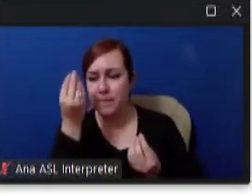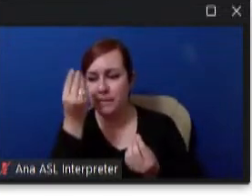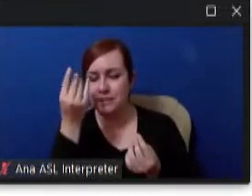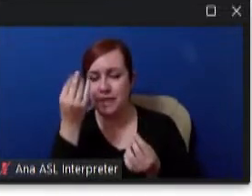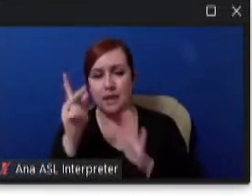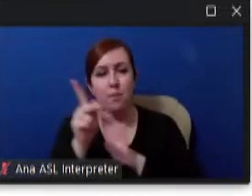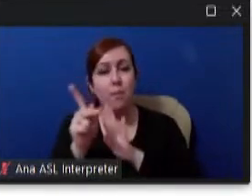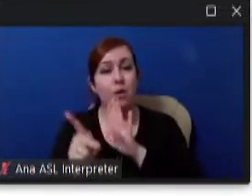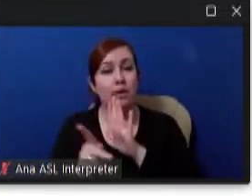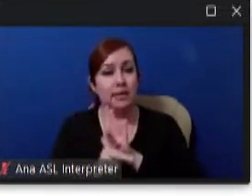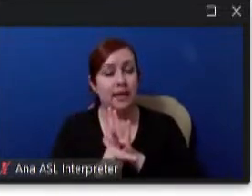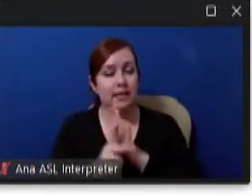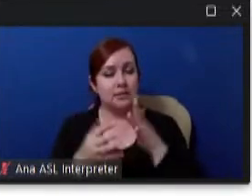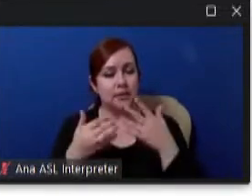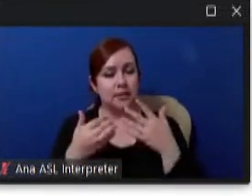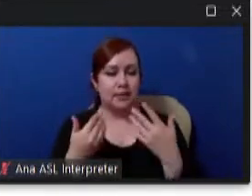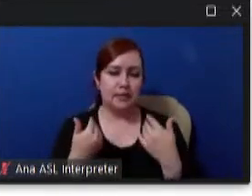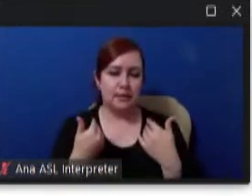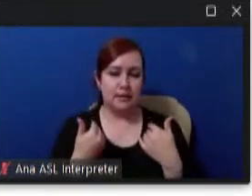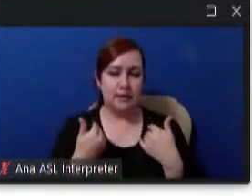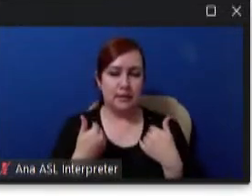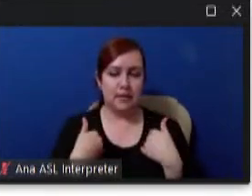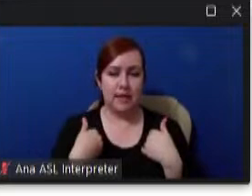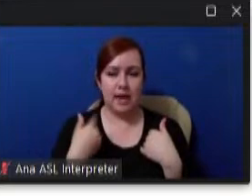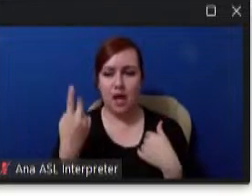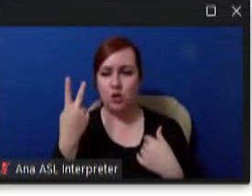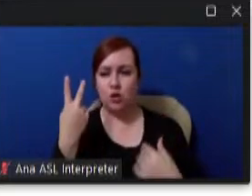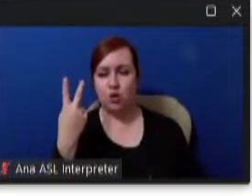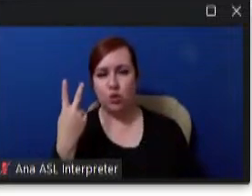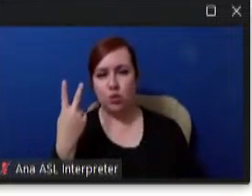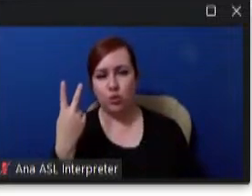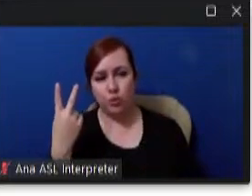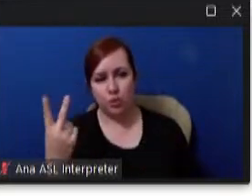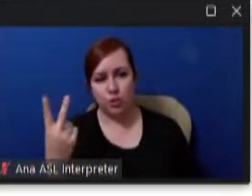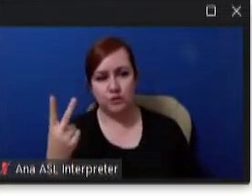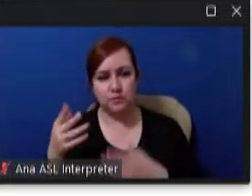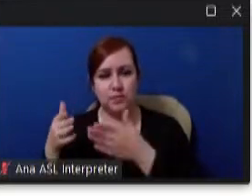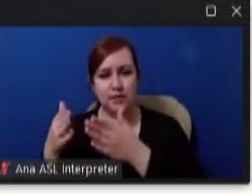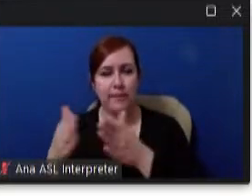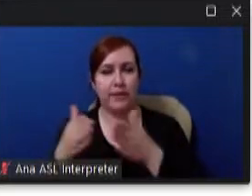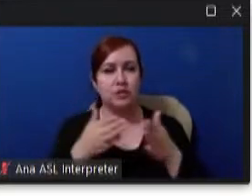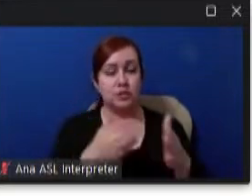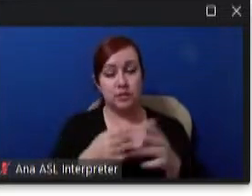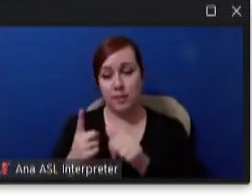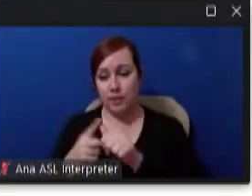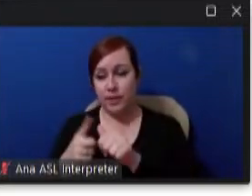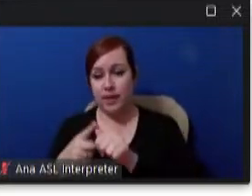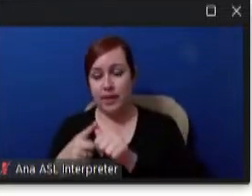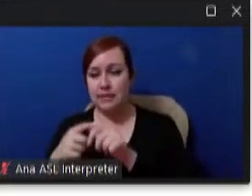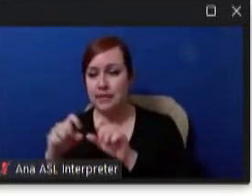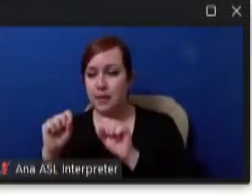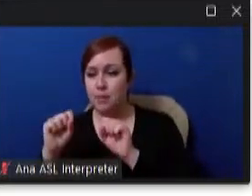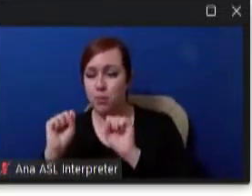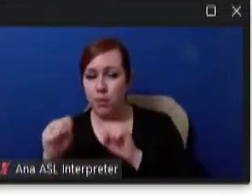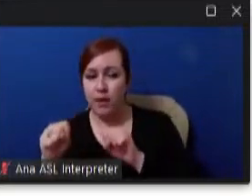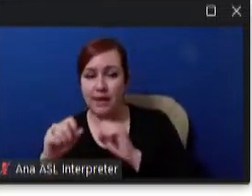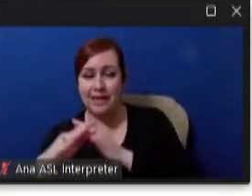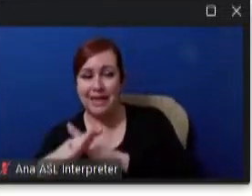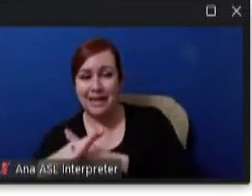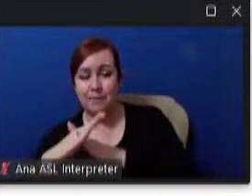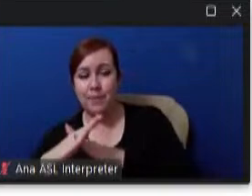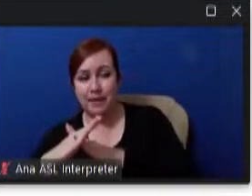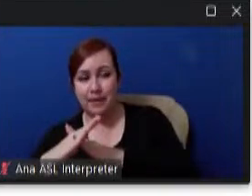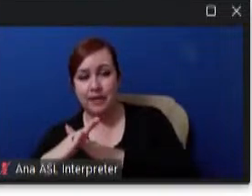how can we think, or how can you think of policies that have two one is